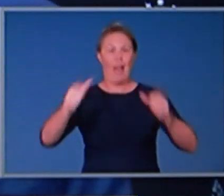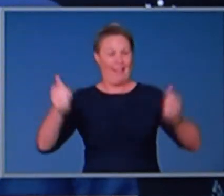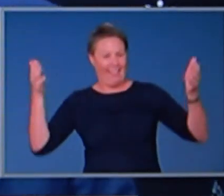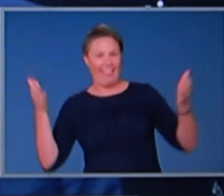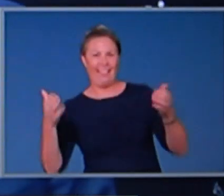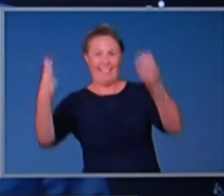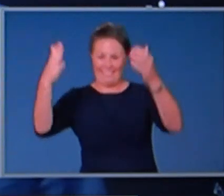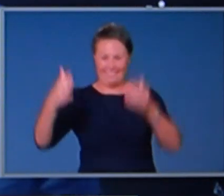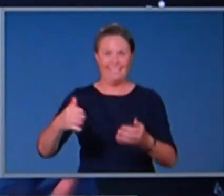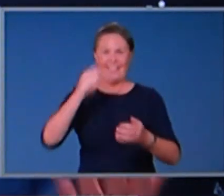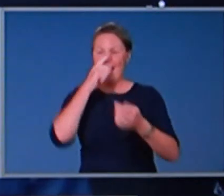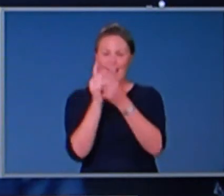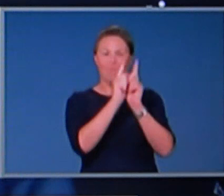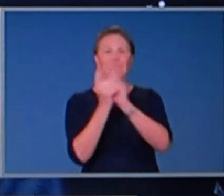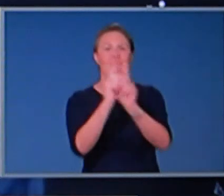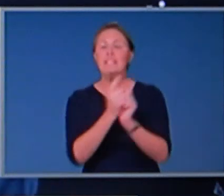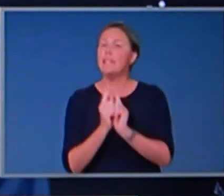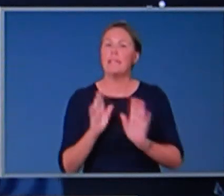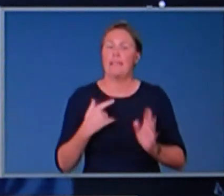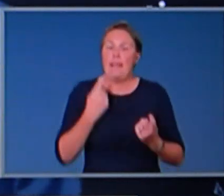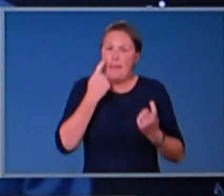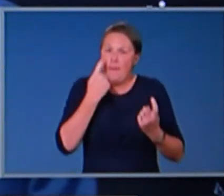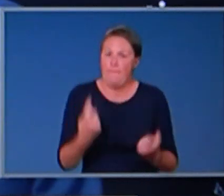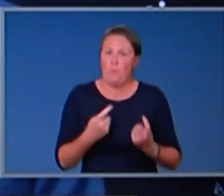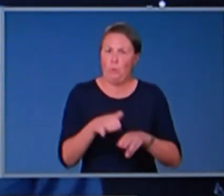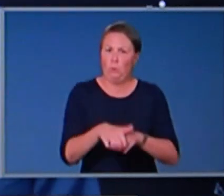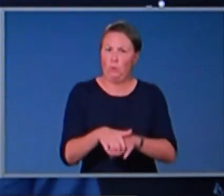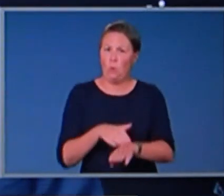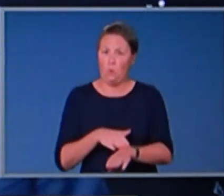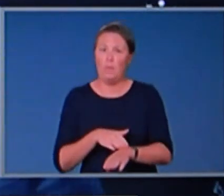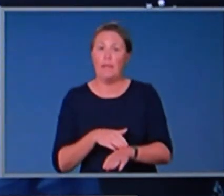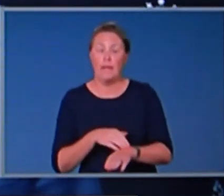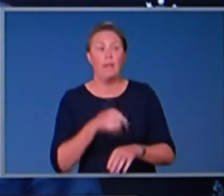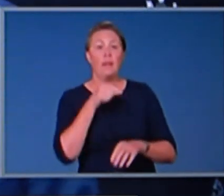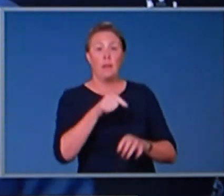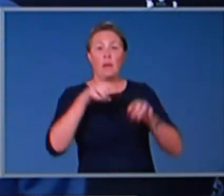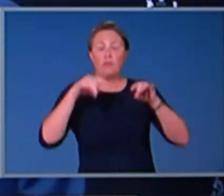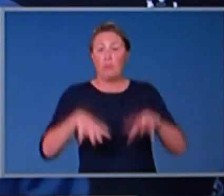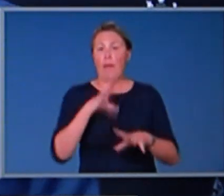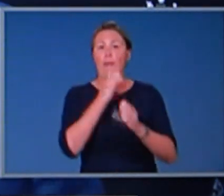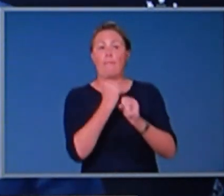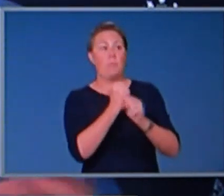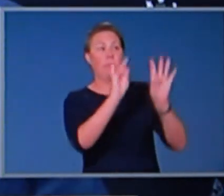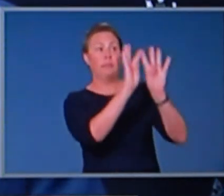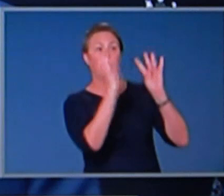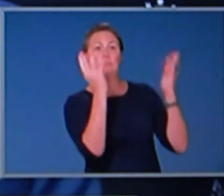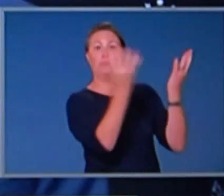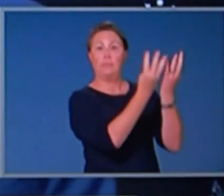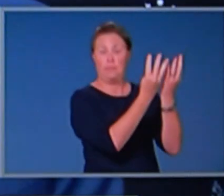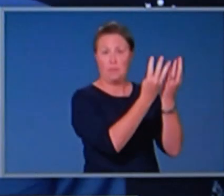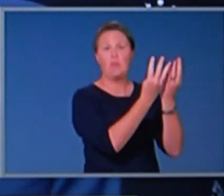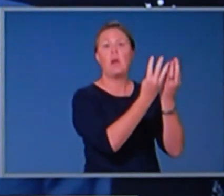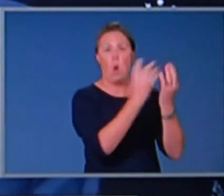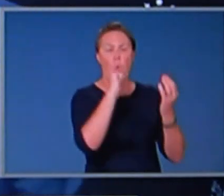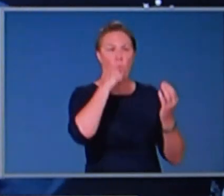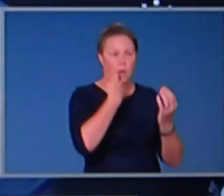will be in that mix, but I don't want to preempt the decisions of National Cabinet, but we will be making recommendations similar to those that you're